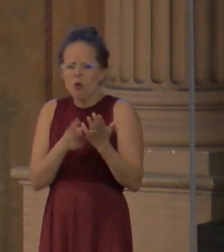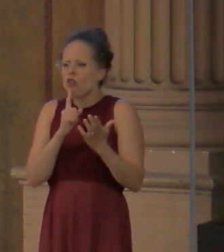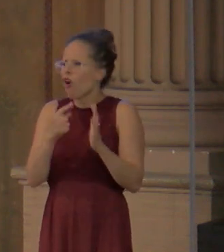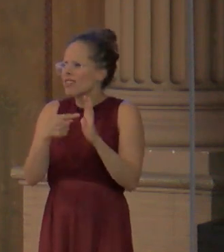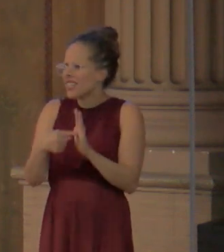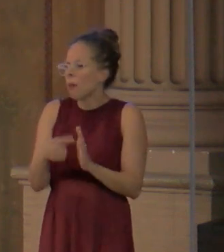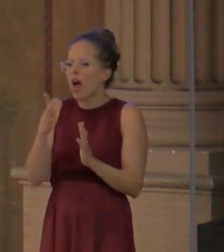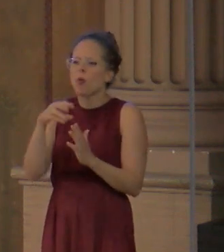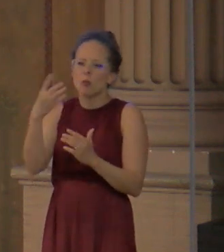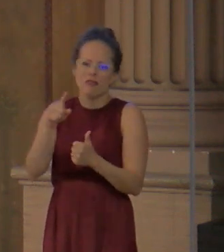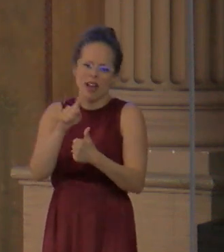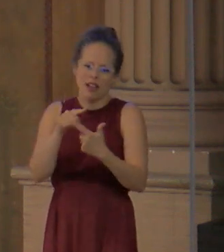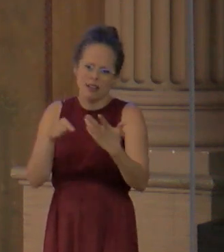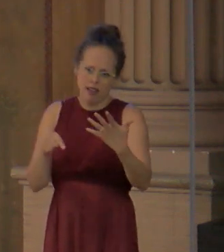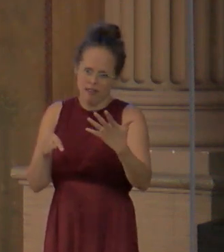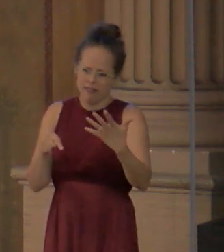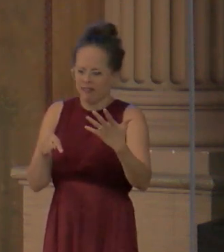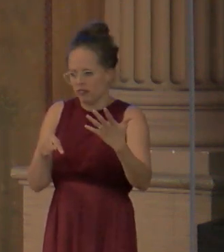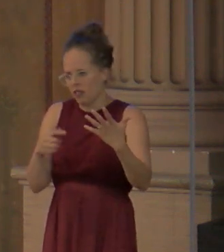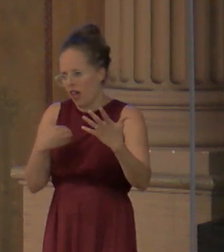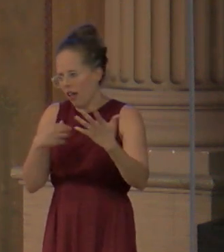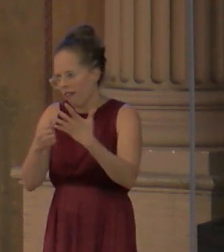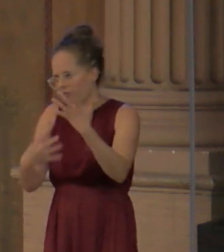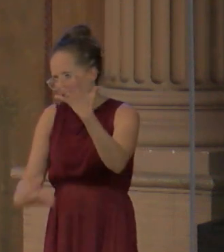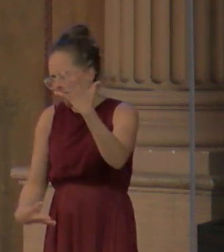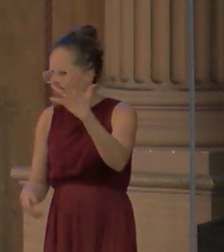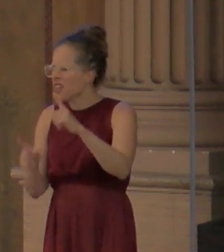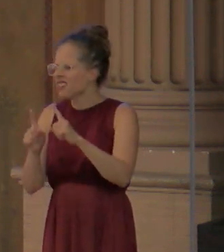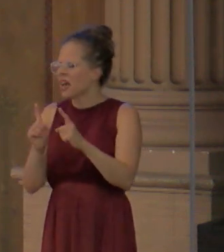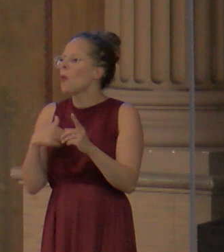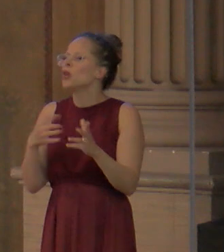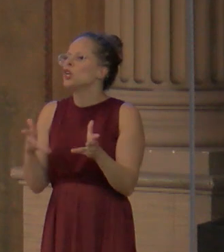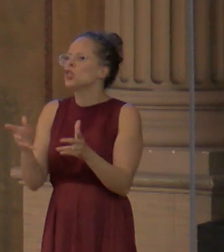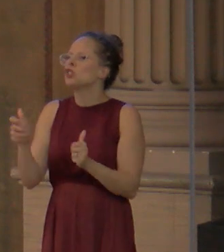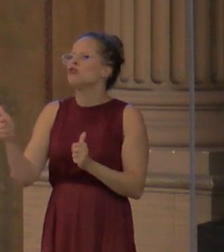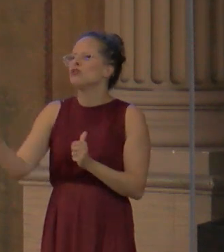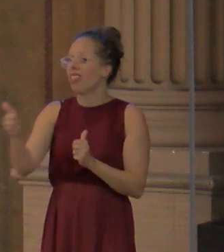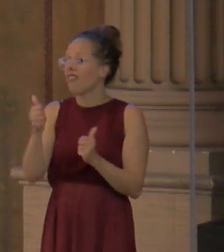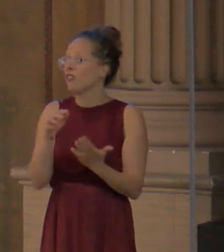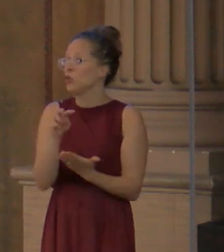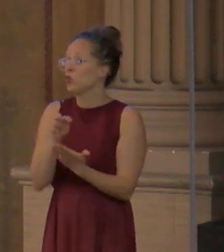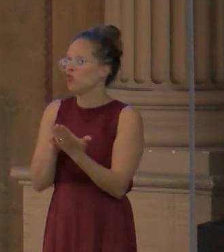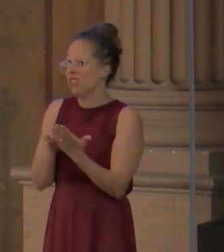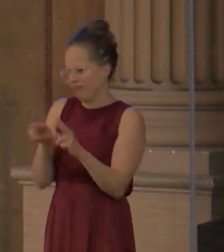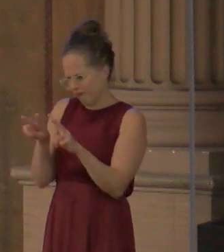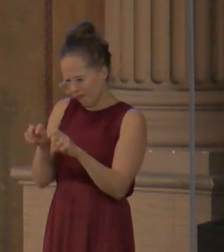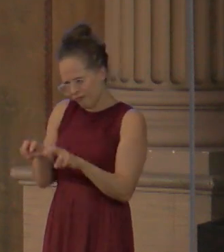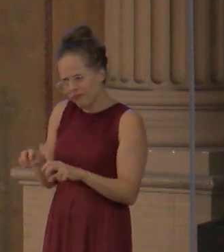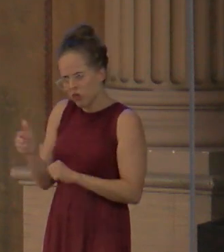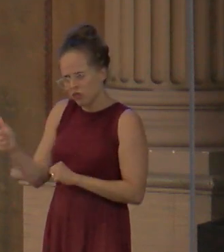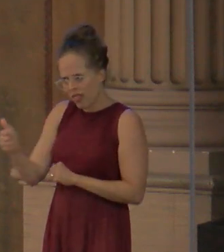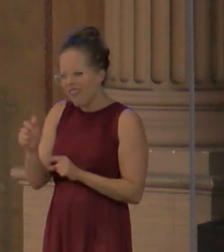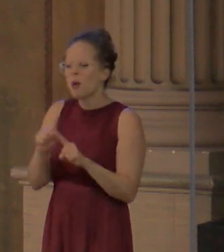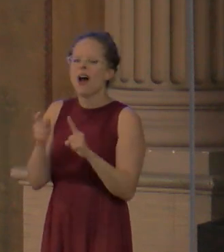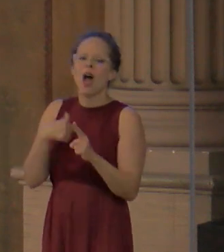give 5. There's plenty more. I'm encourage you to read through Proverbs maybe this week, pick those verses out. But let me just give 5 this morning.